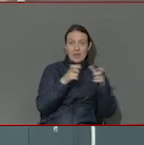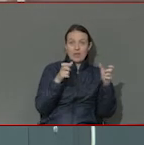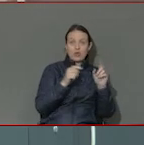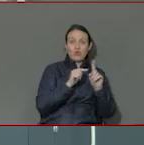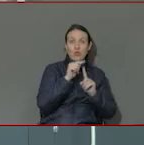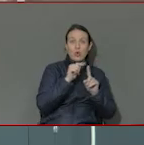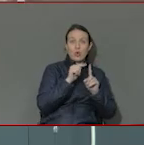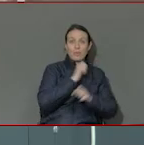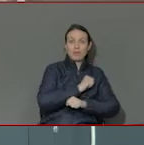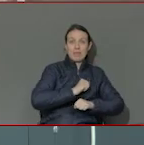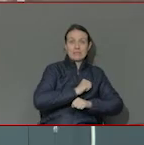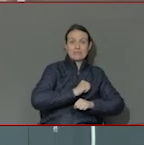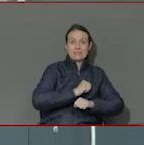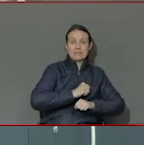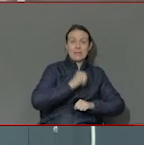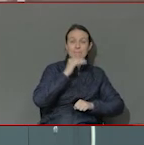larger brain.